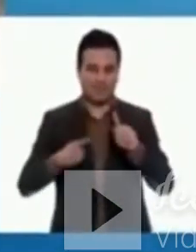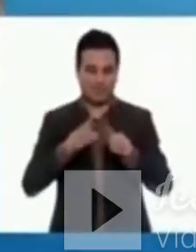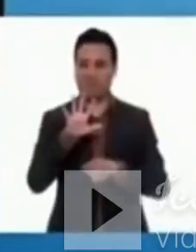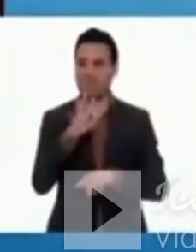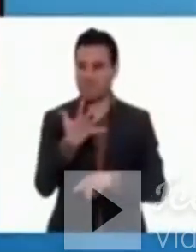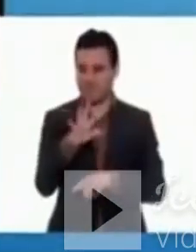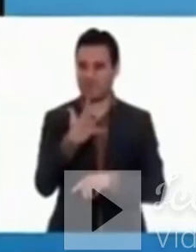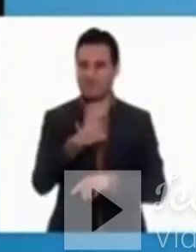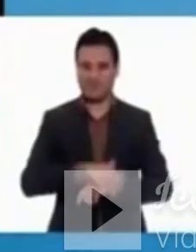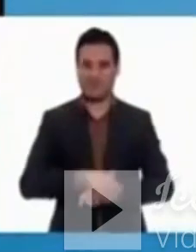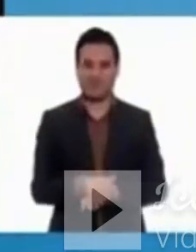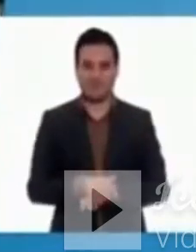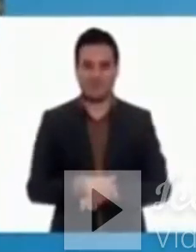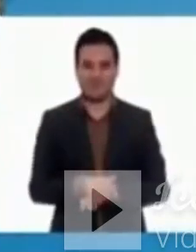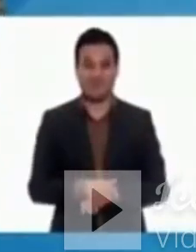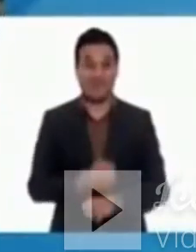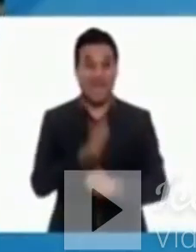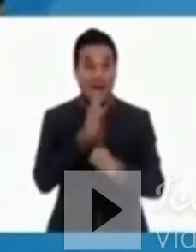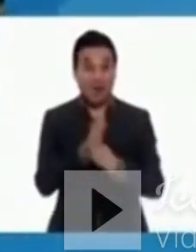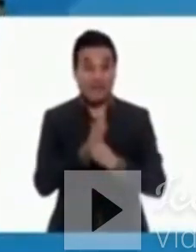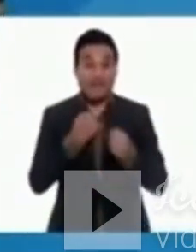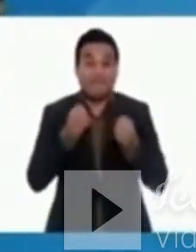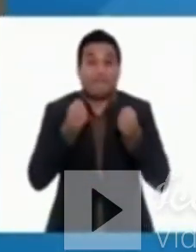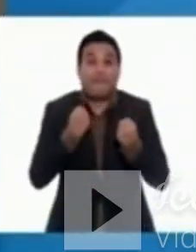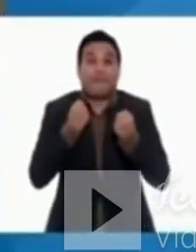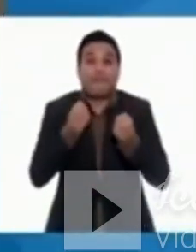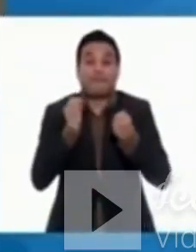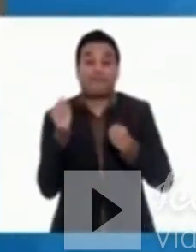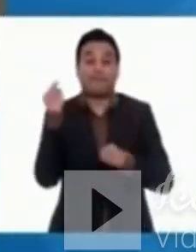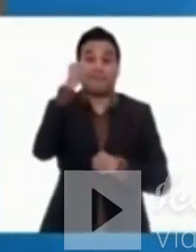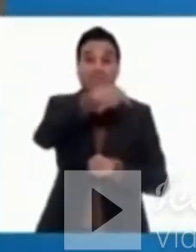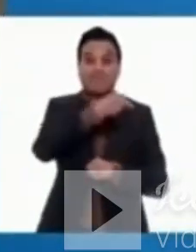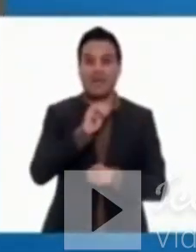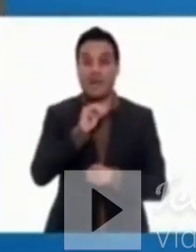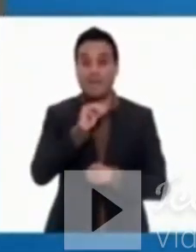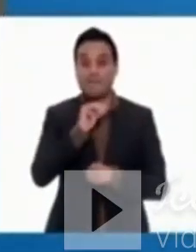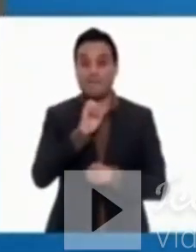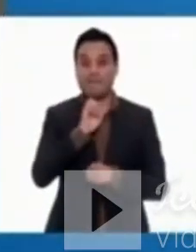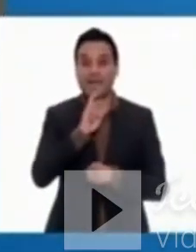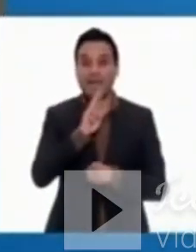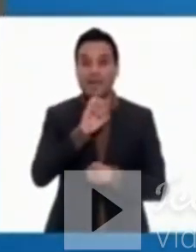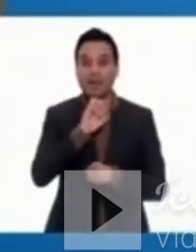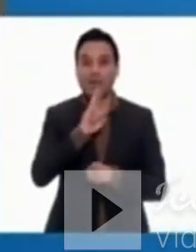So we are driving right now to Mercury, and we've arrived.